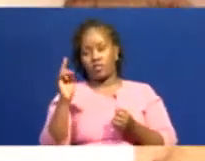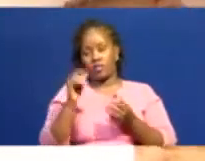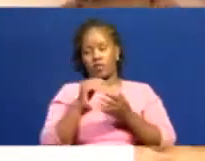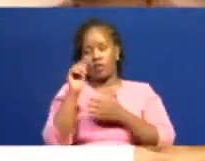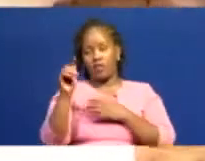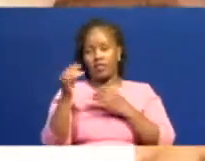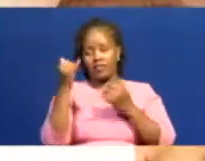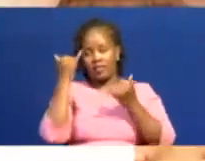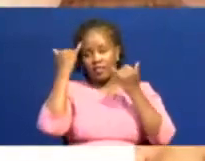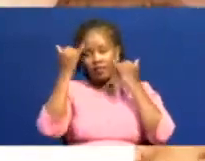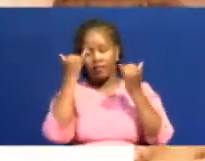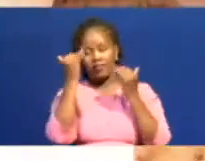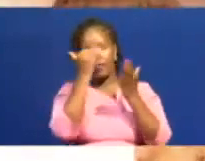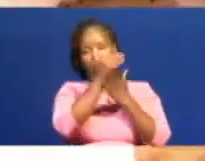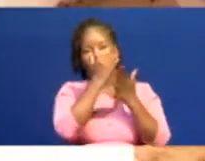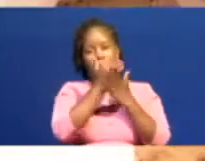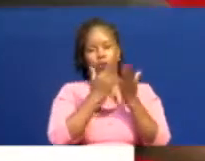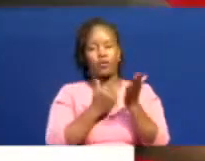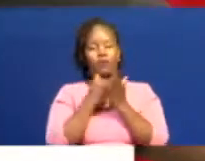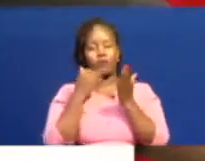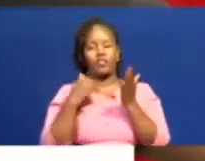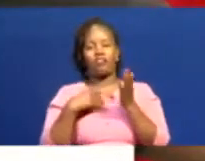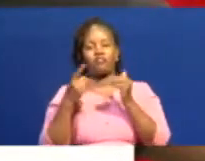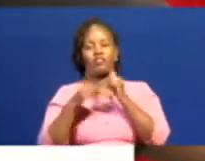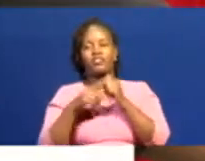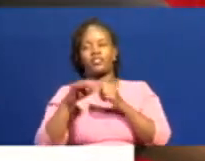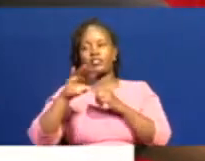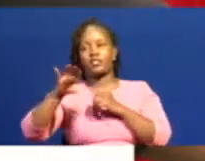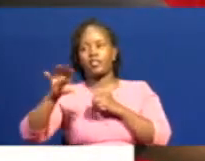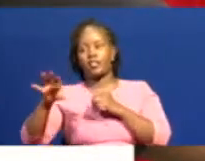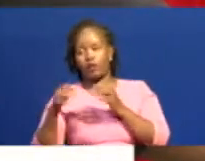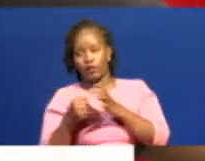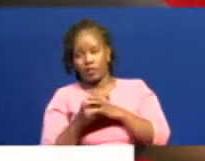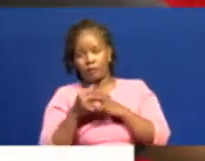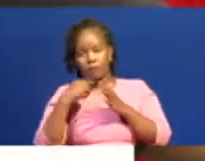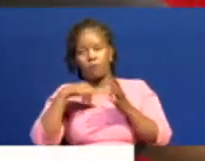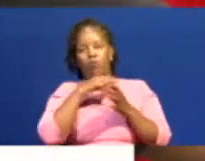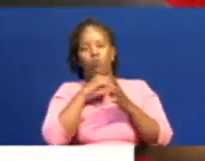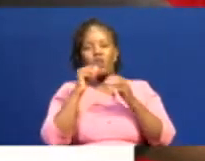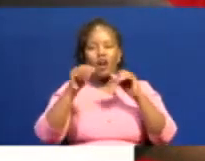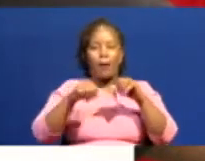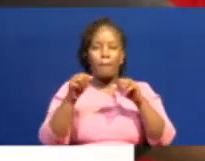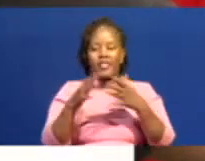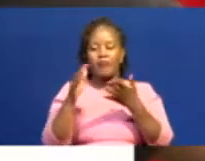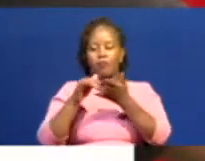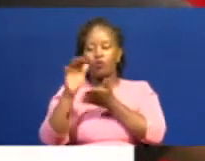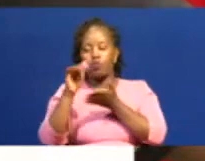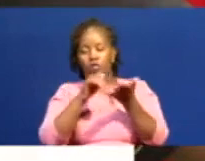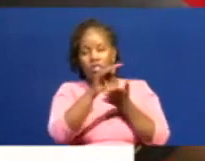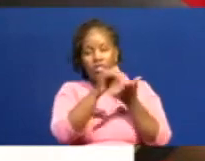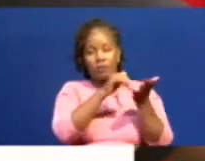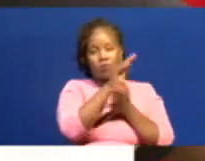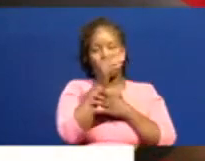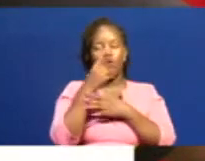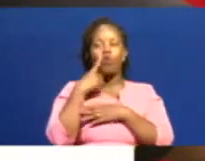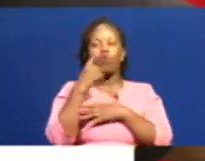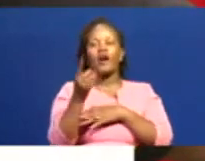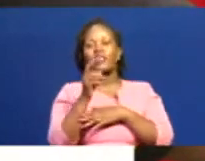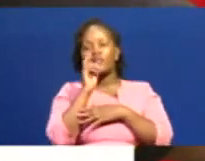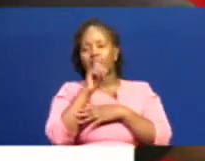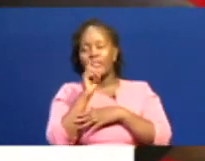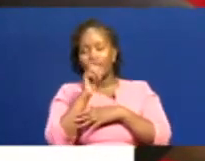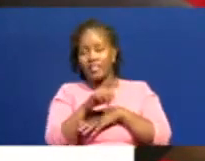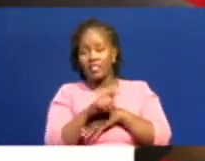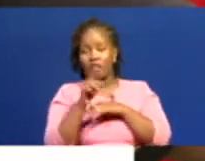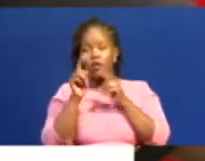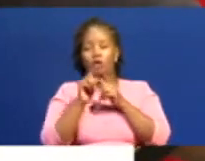innovation is in use in 6 counties. Brooders that we're able to distribute have a capacity of 1,000 chicks. And this was